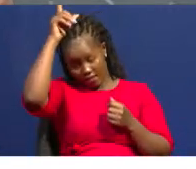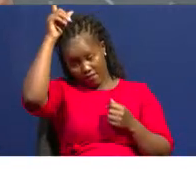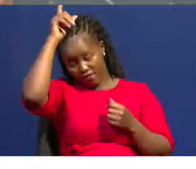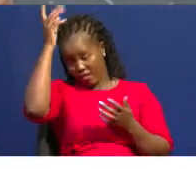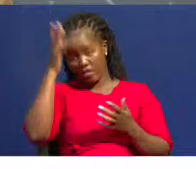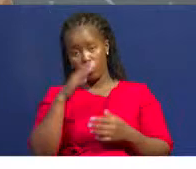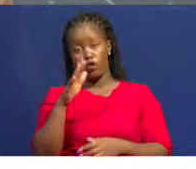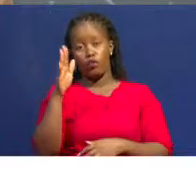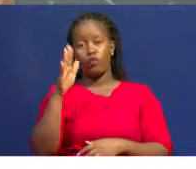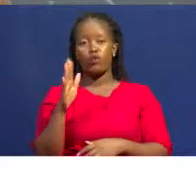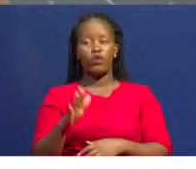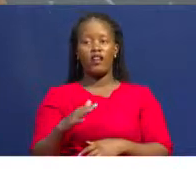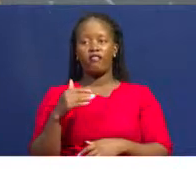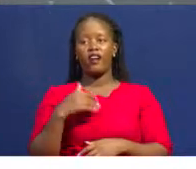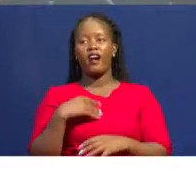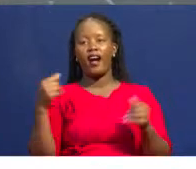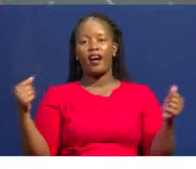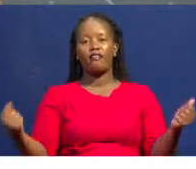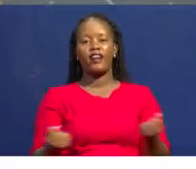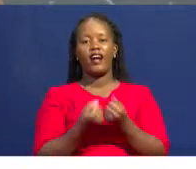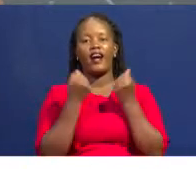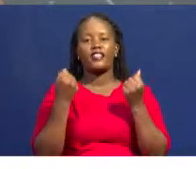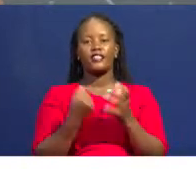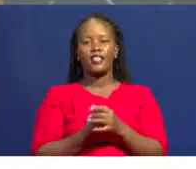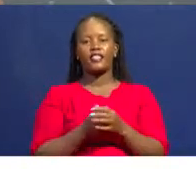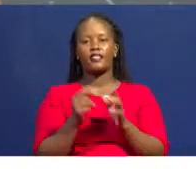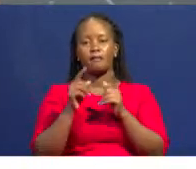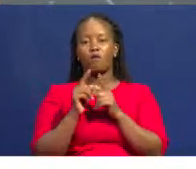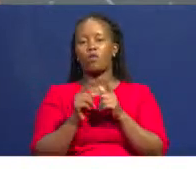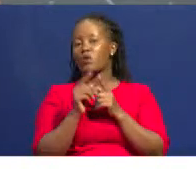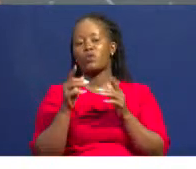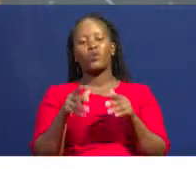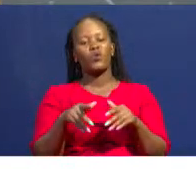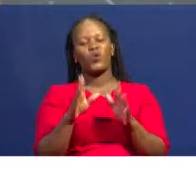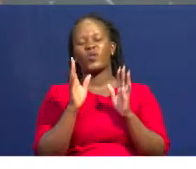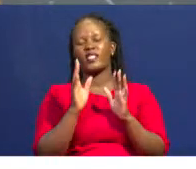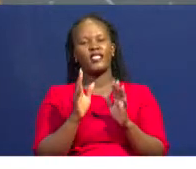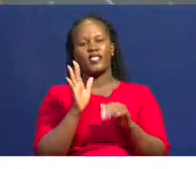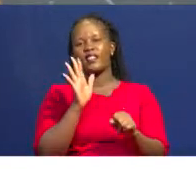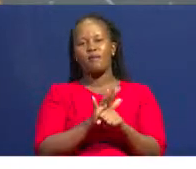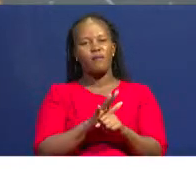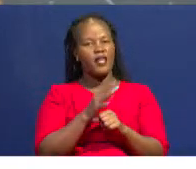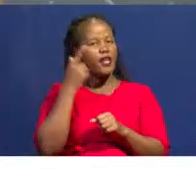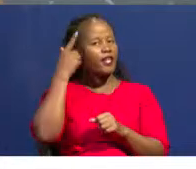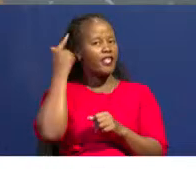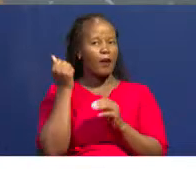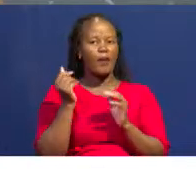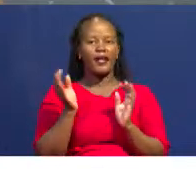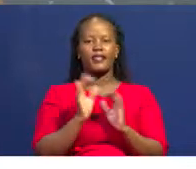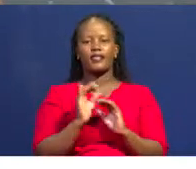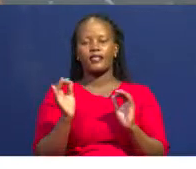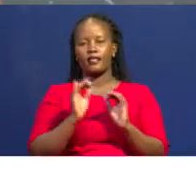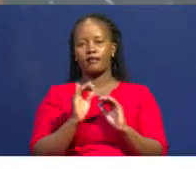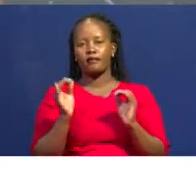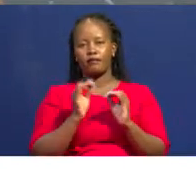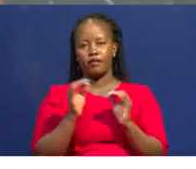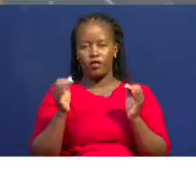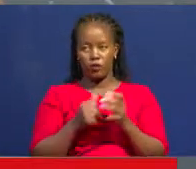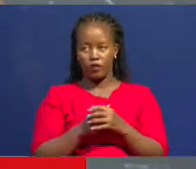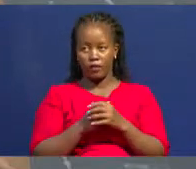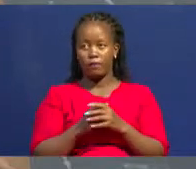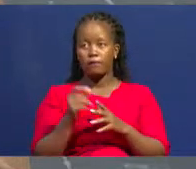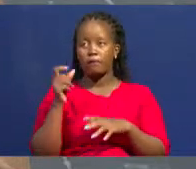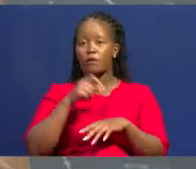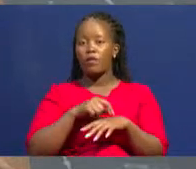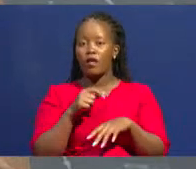have that. Yeah. And those roads are not tarmac. In fact, when a road is tarmac, that's